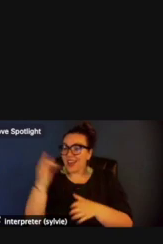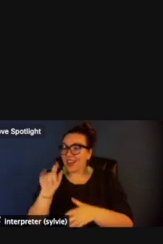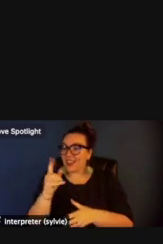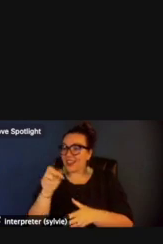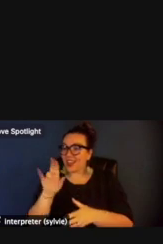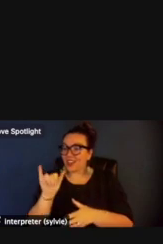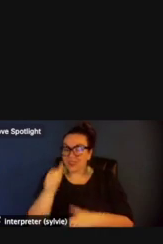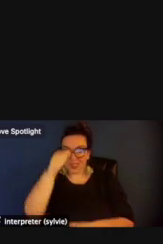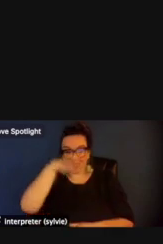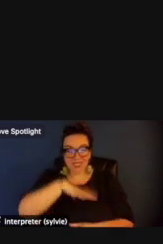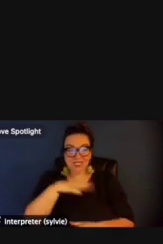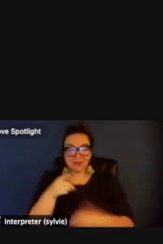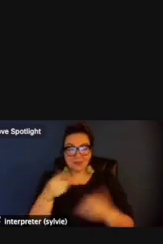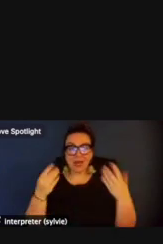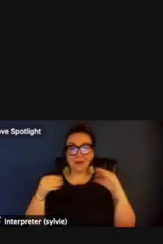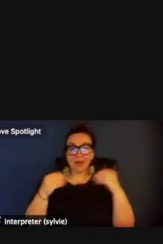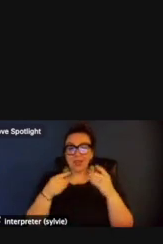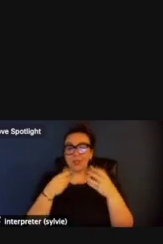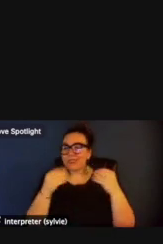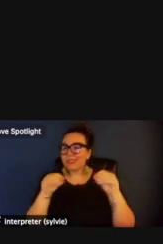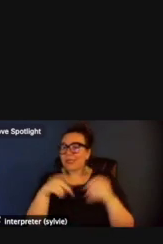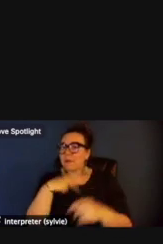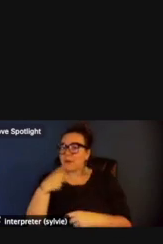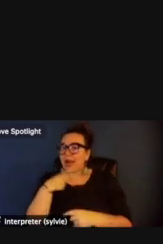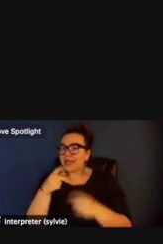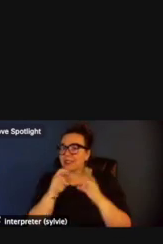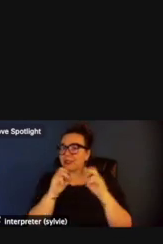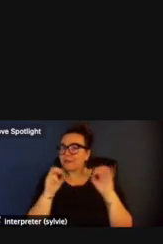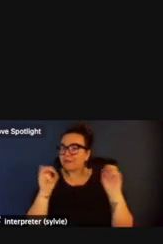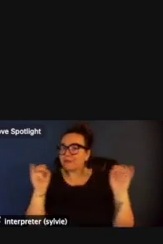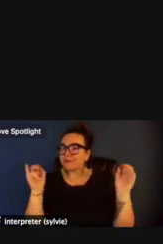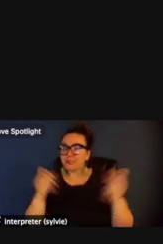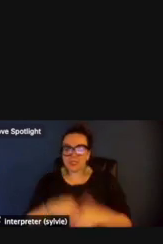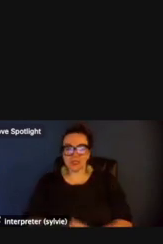He sells all these different plastic things.